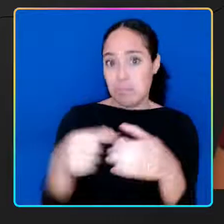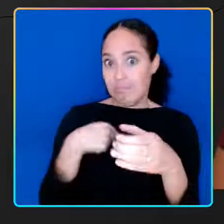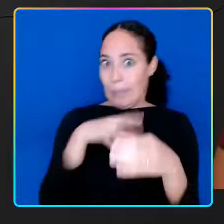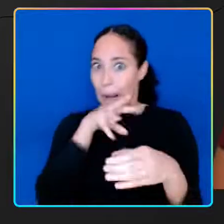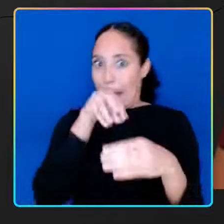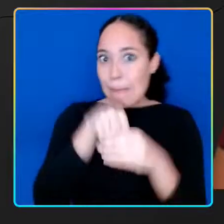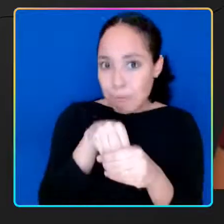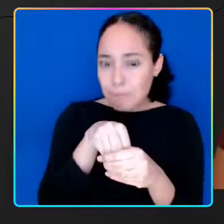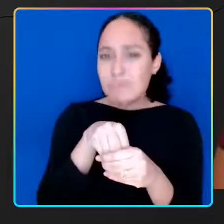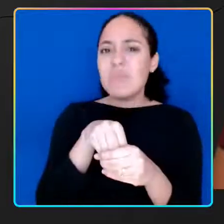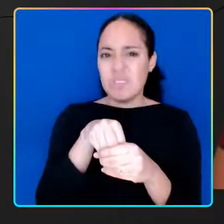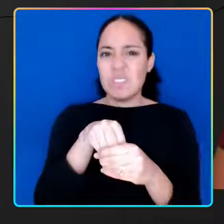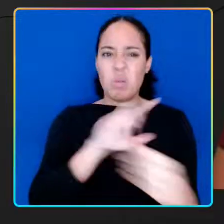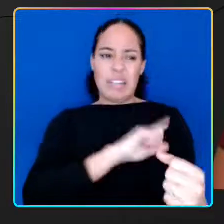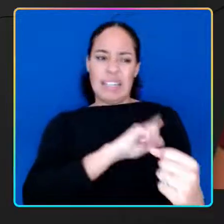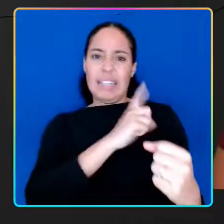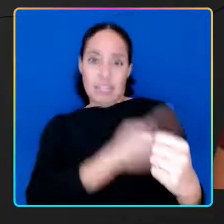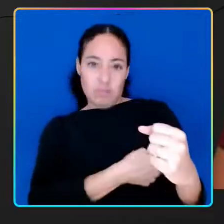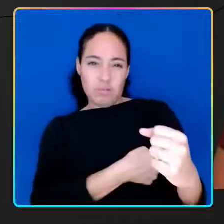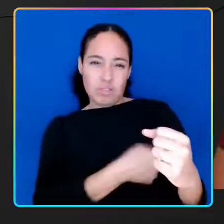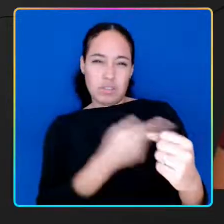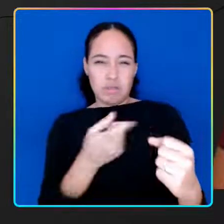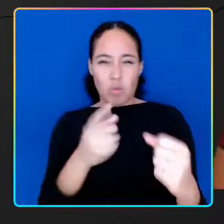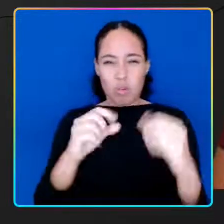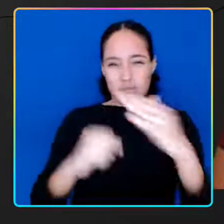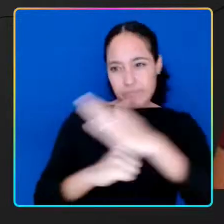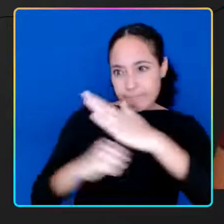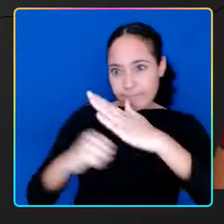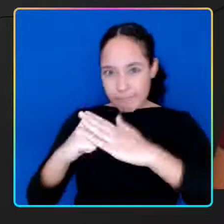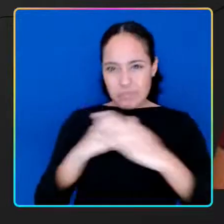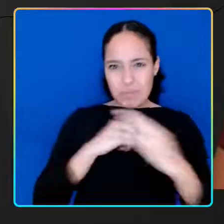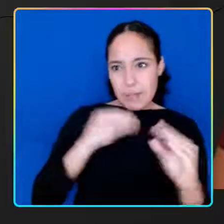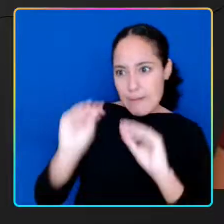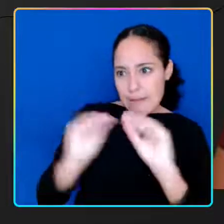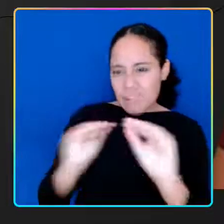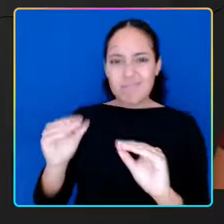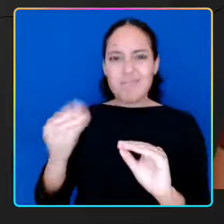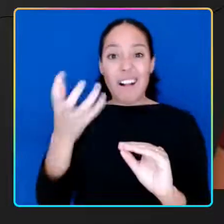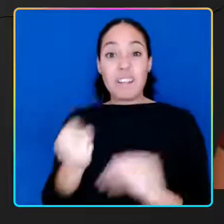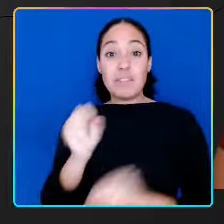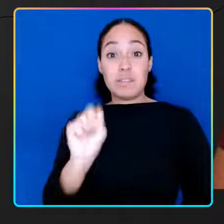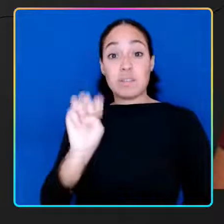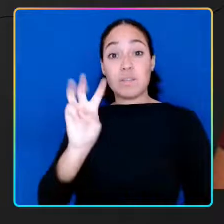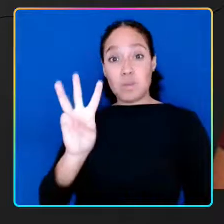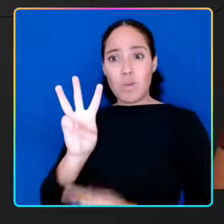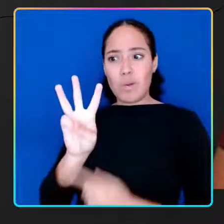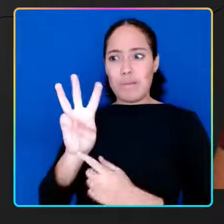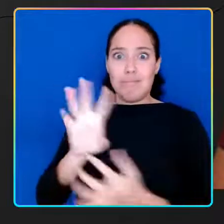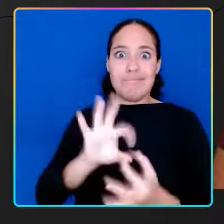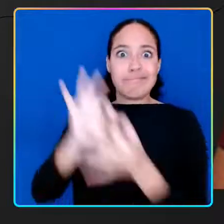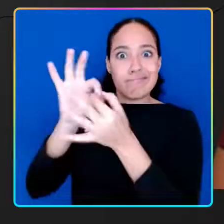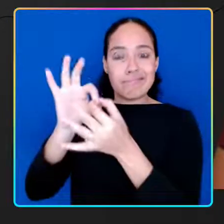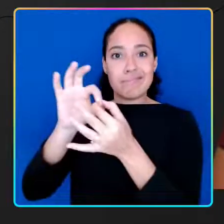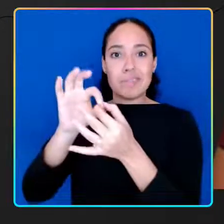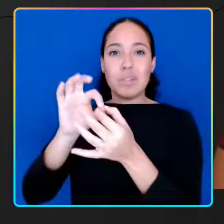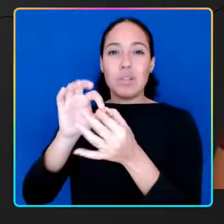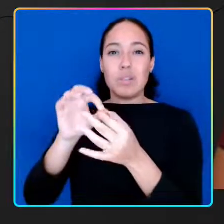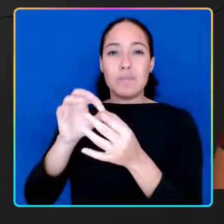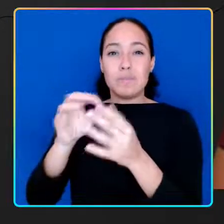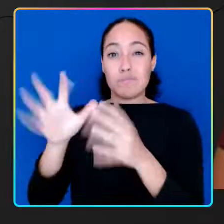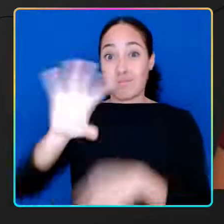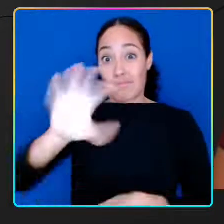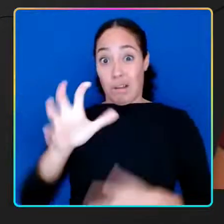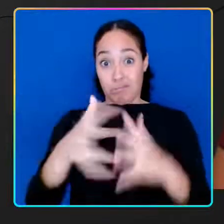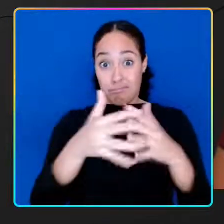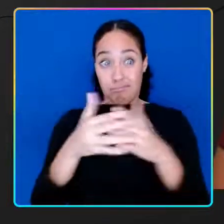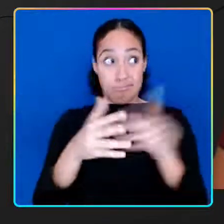energy management for infrastructure. So I had my software in like the United States Capitol Complex, the Harvard Business School,